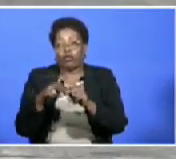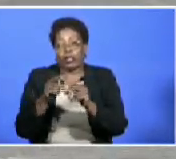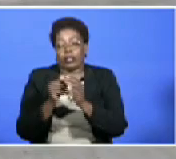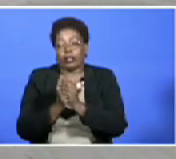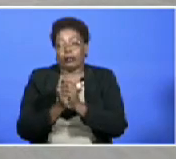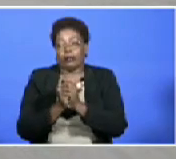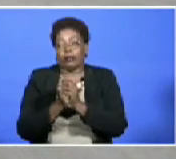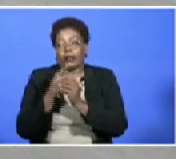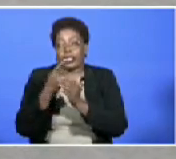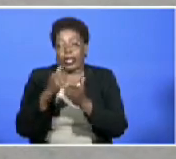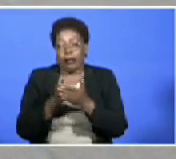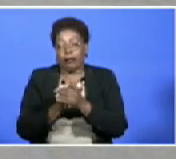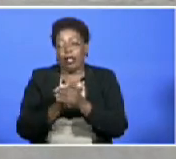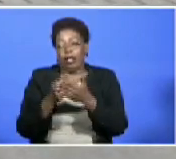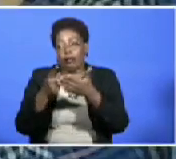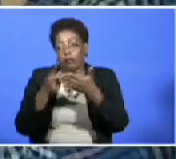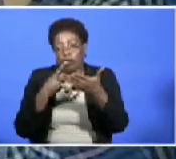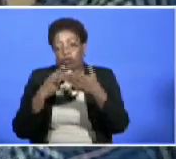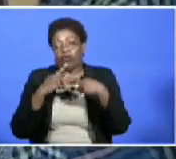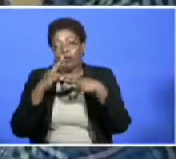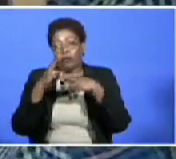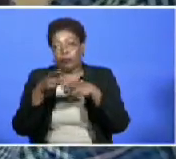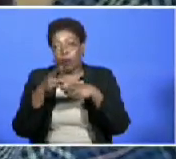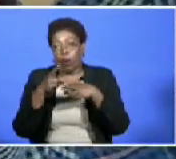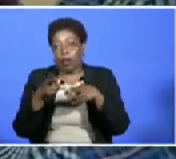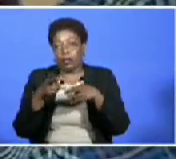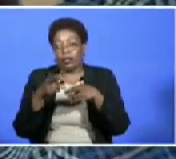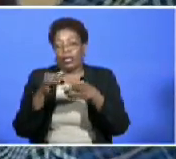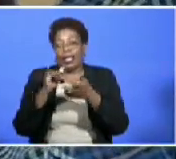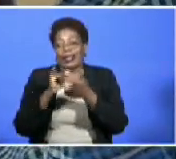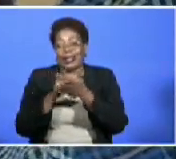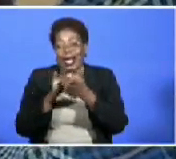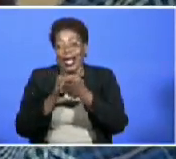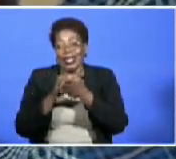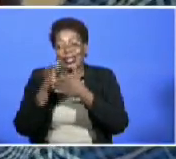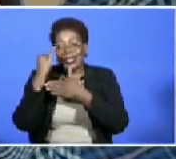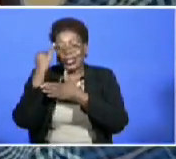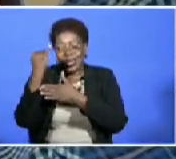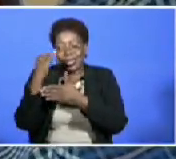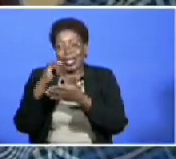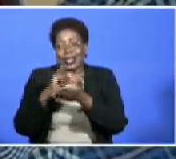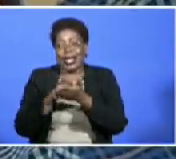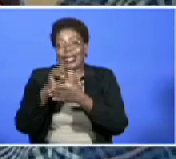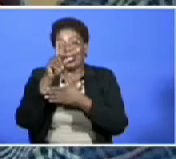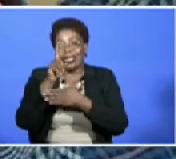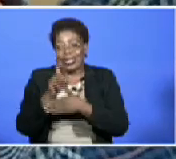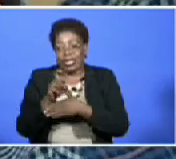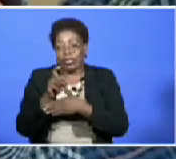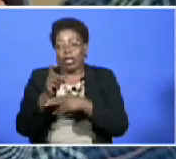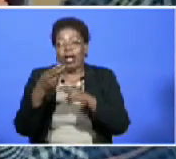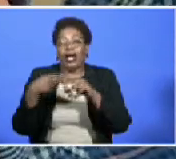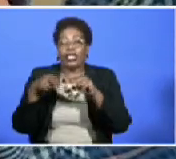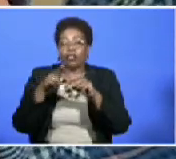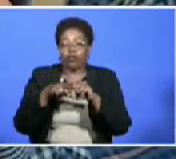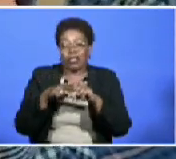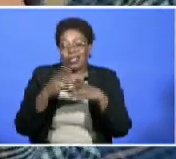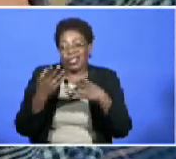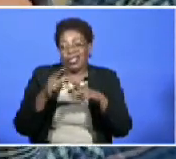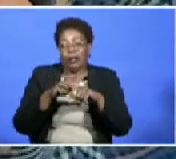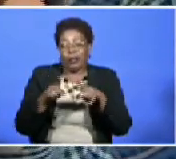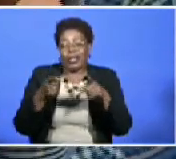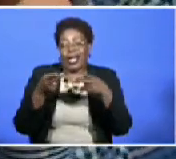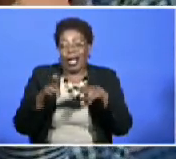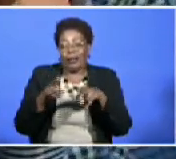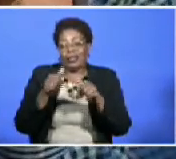There was a preliminary report which is suggested that there needs to be an increase, but that has happened every